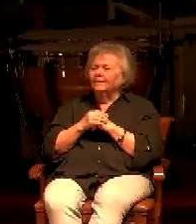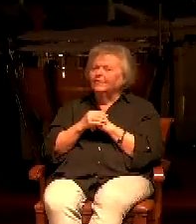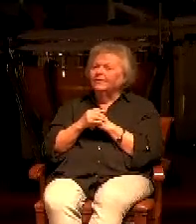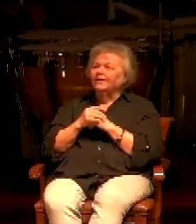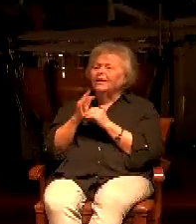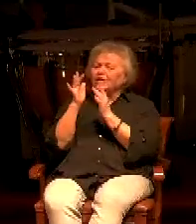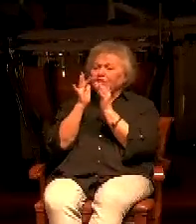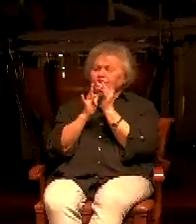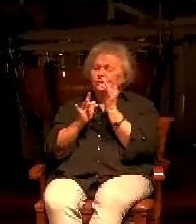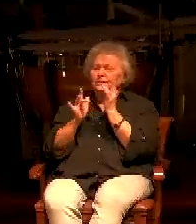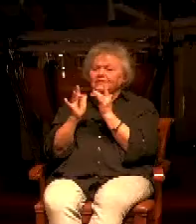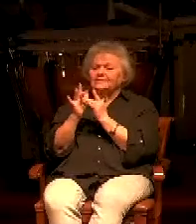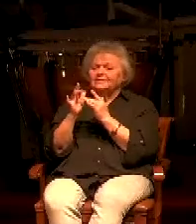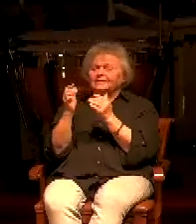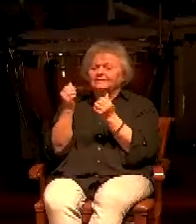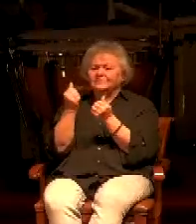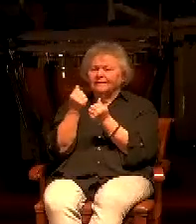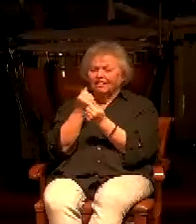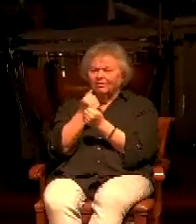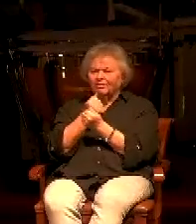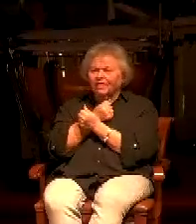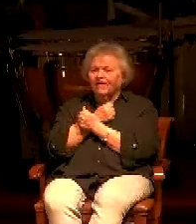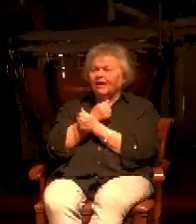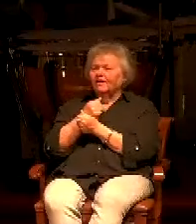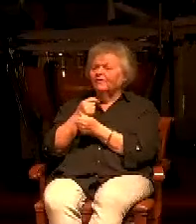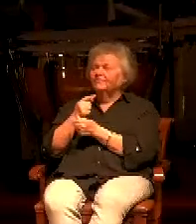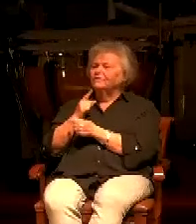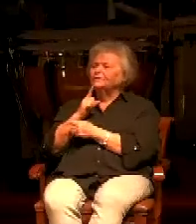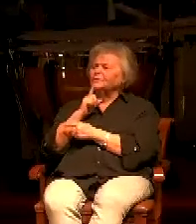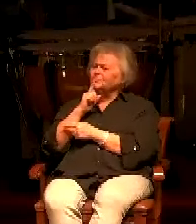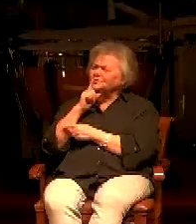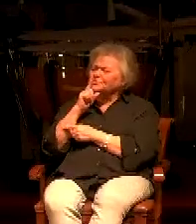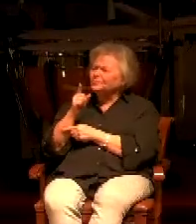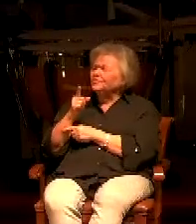He absolutely loves you.